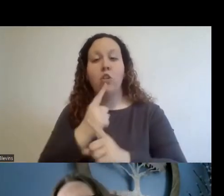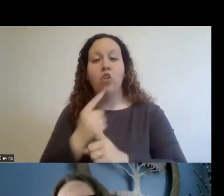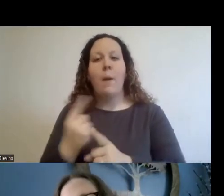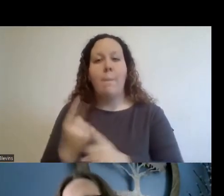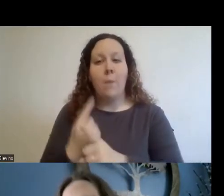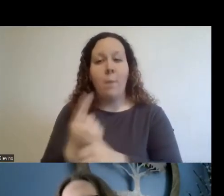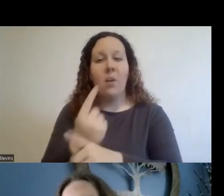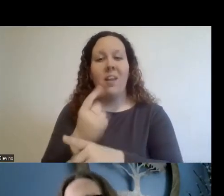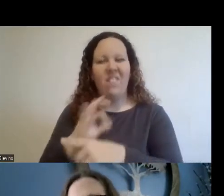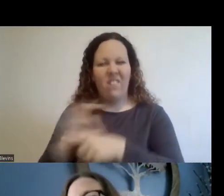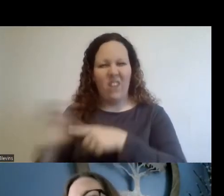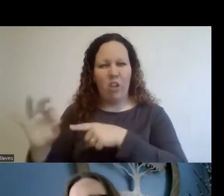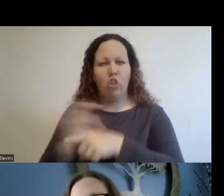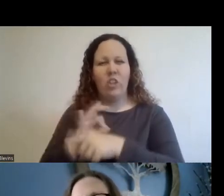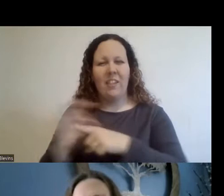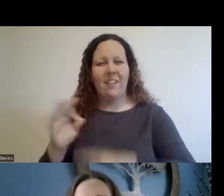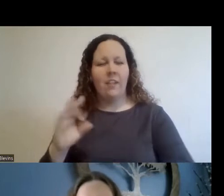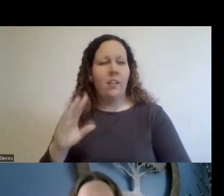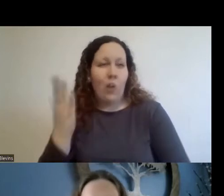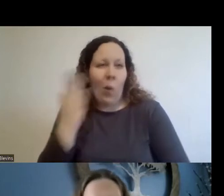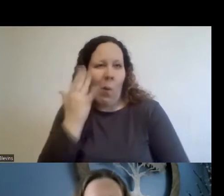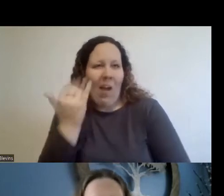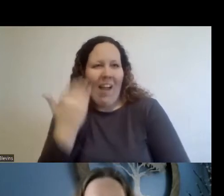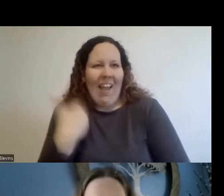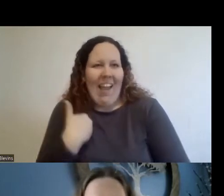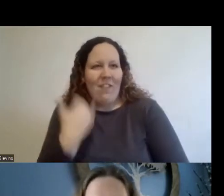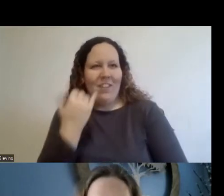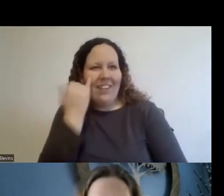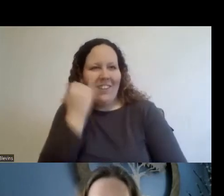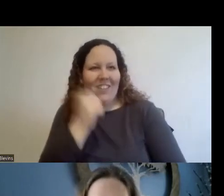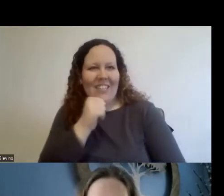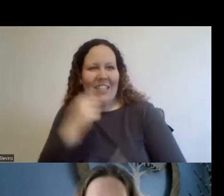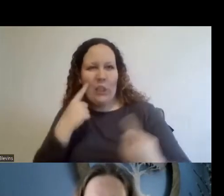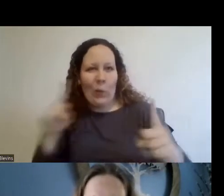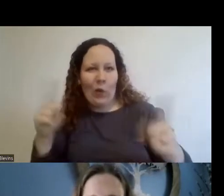because, you know, why have it if it's not going to work?